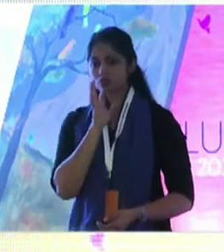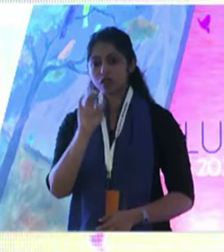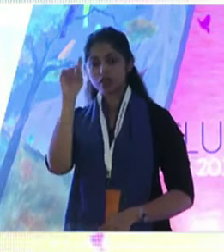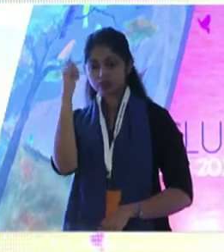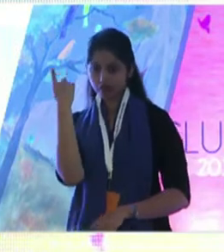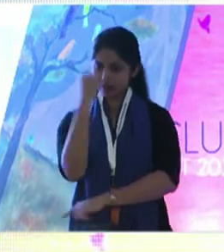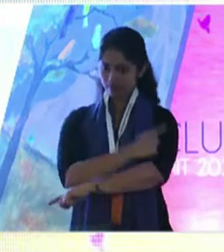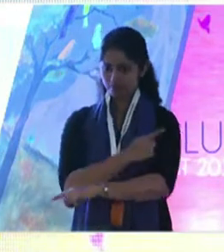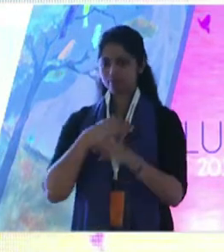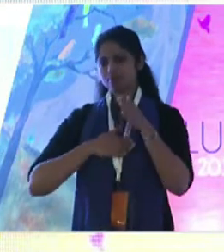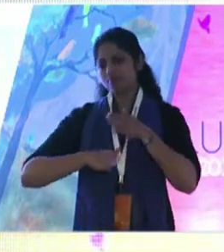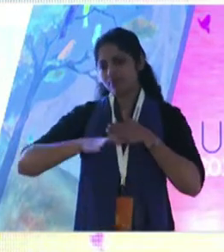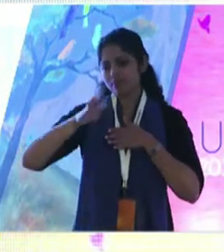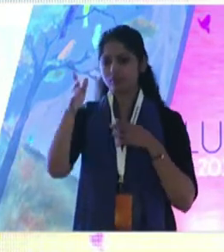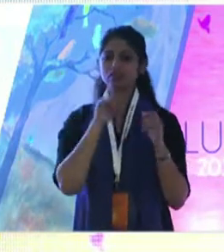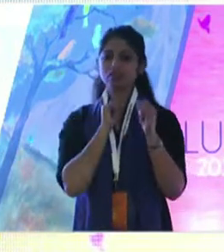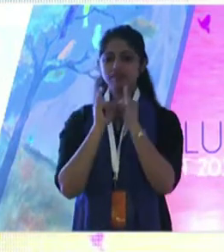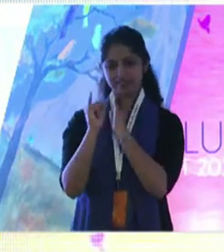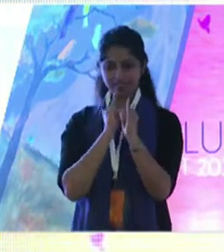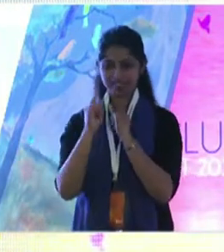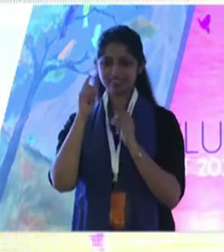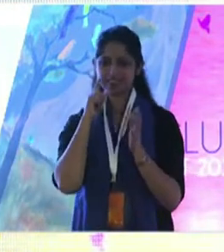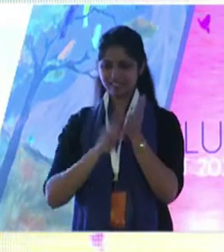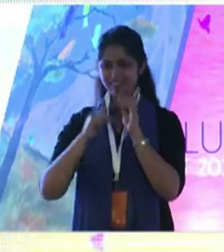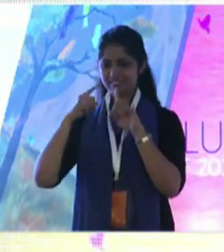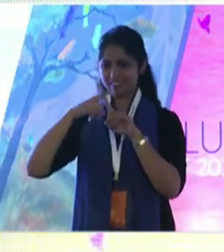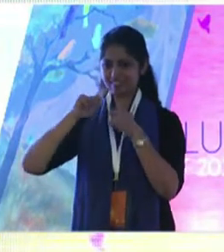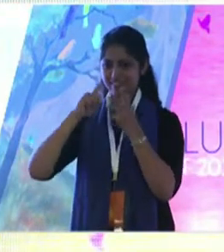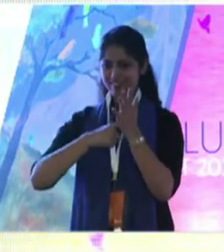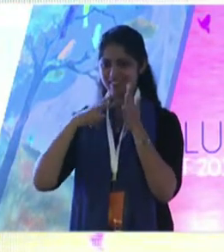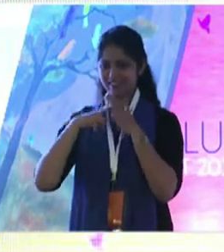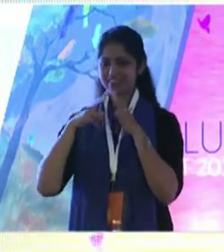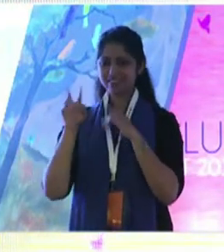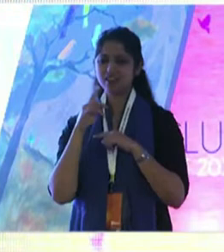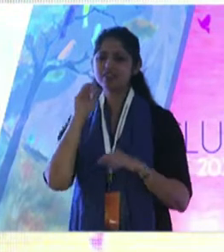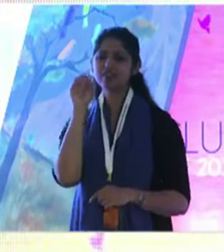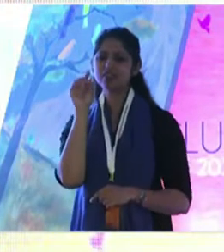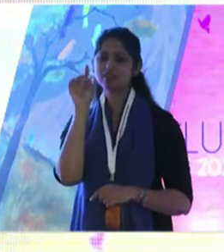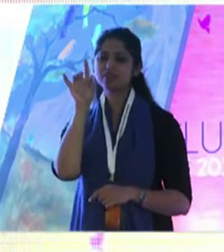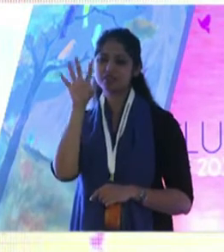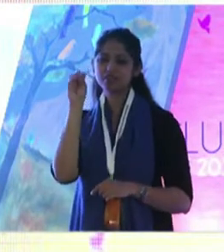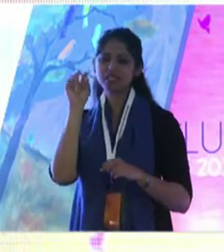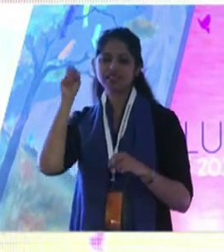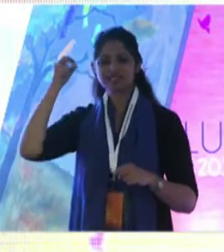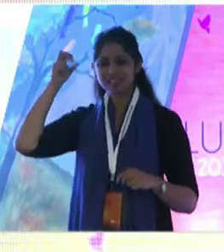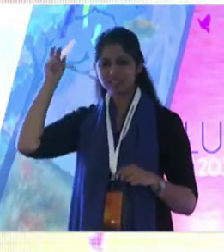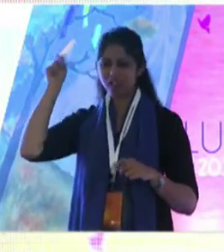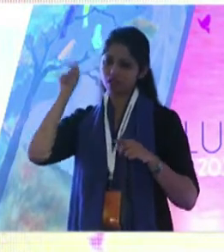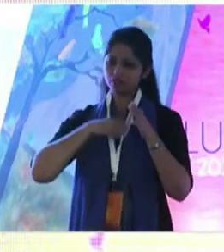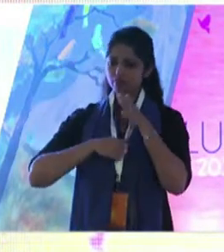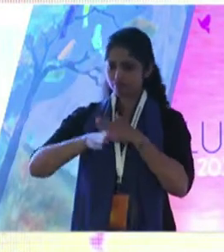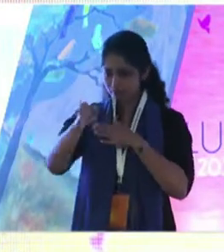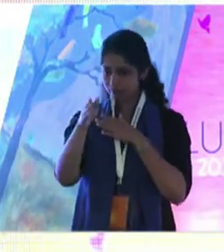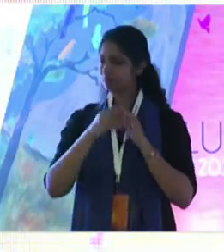first day that I went to do an interview with one of the people, one of the stars, 15 stars of our book, I went